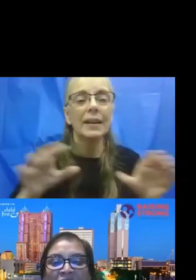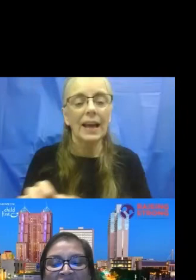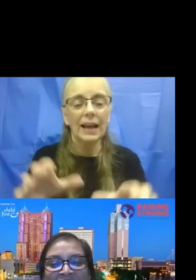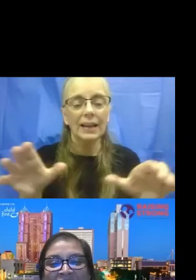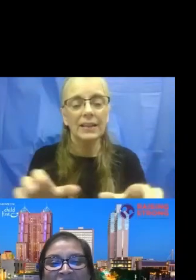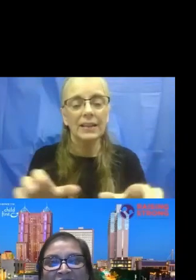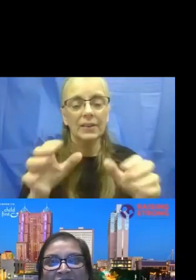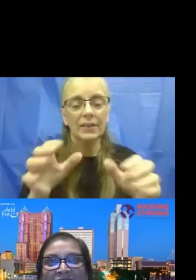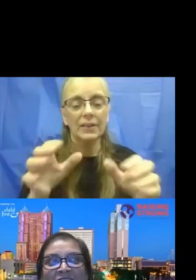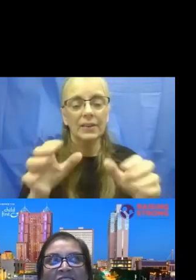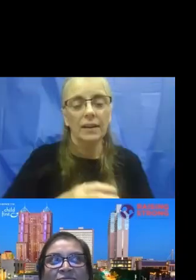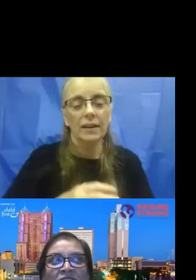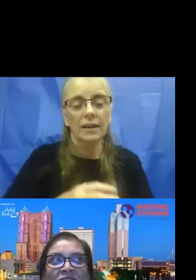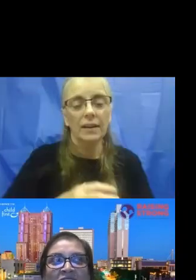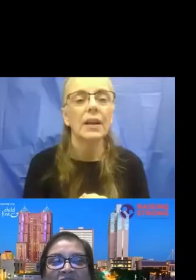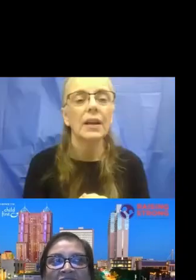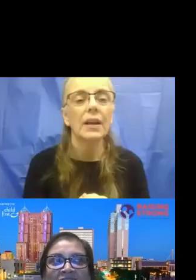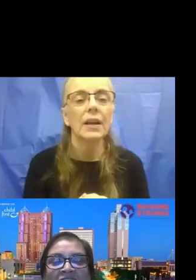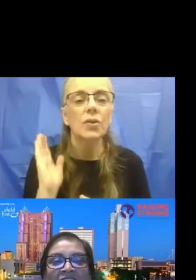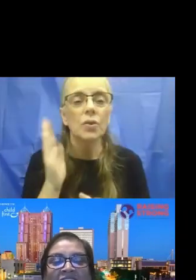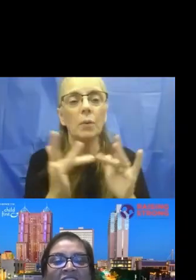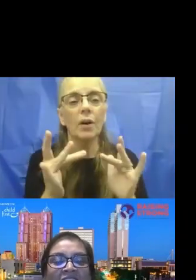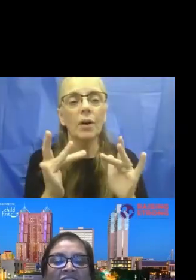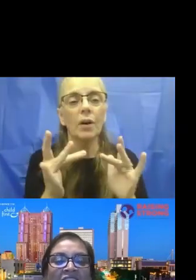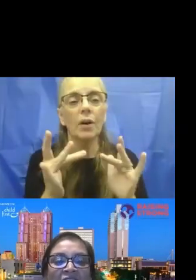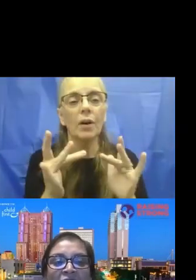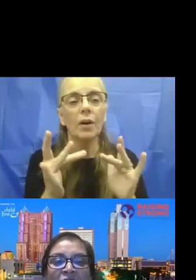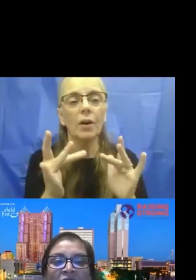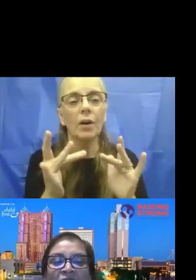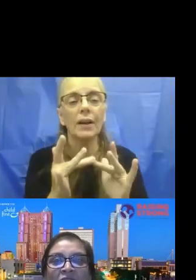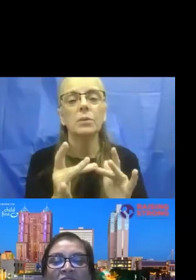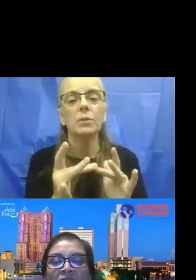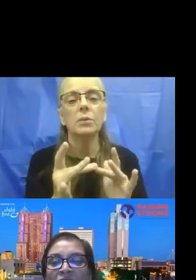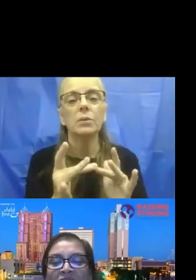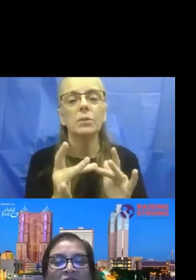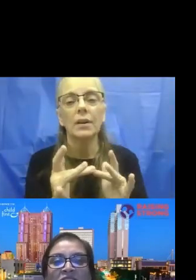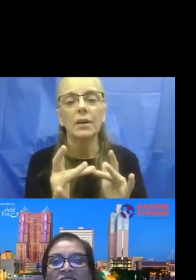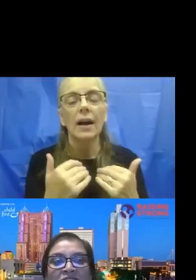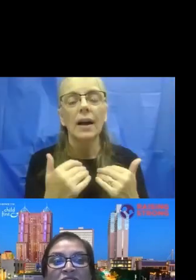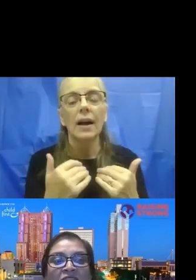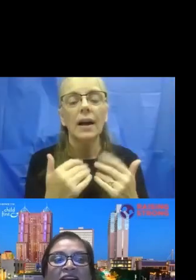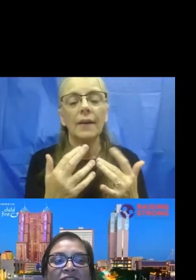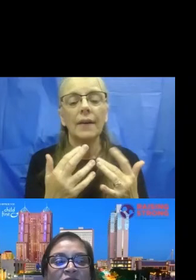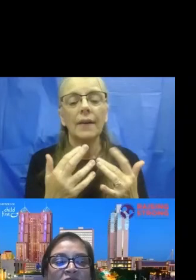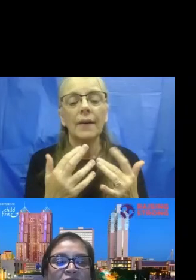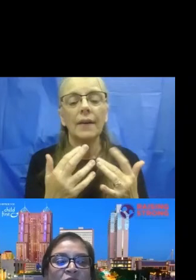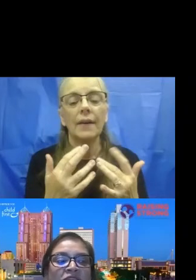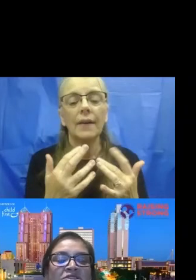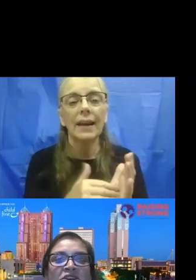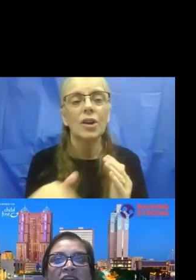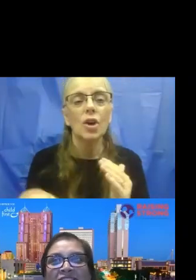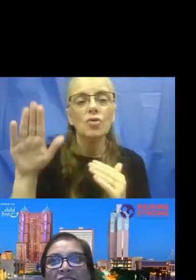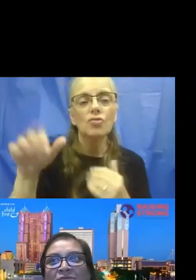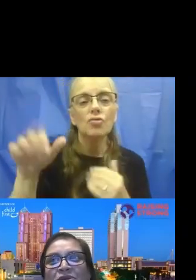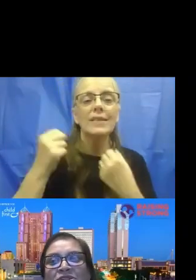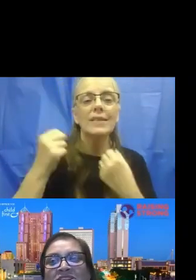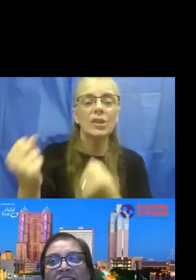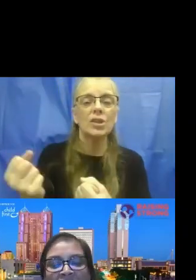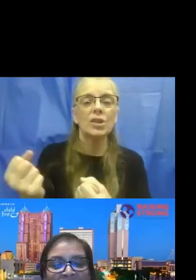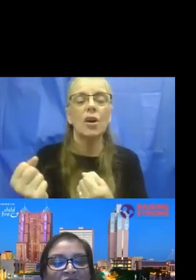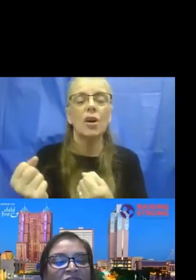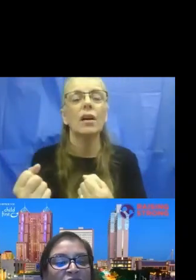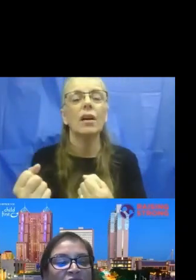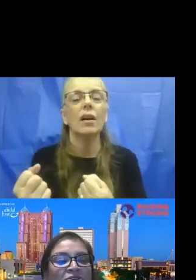we will reach out to you to connect on how we, again, Raising Strong is going to sponsor a team